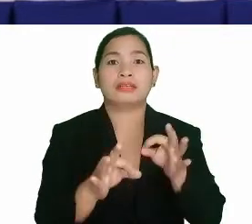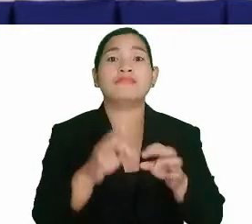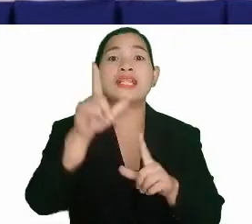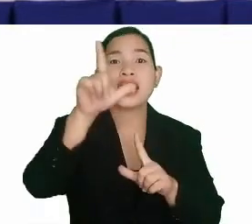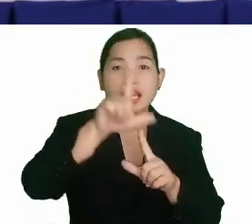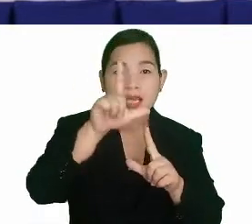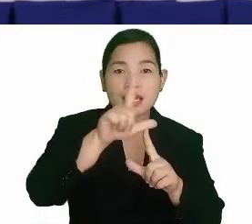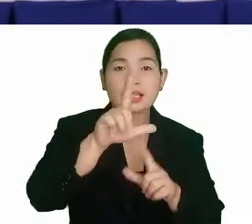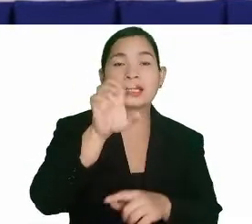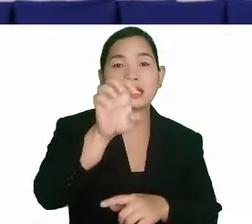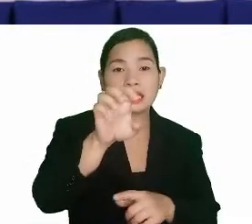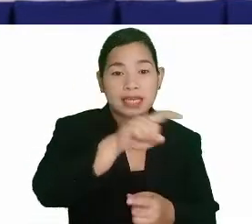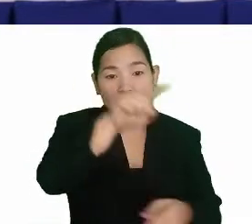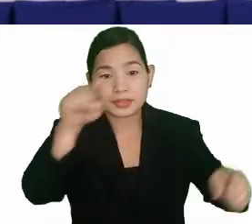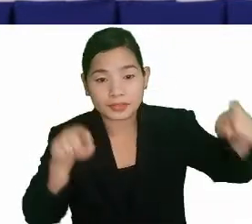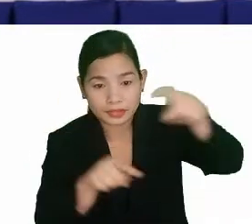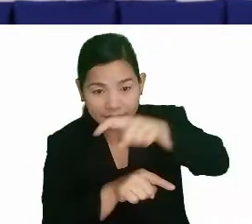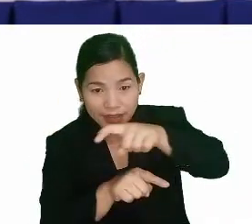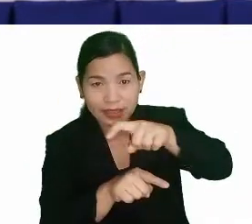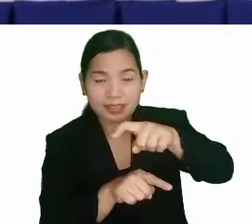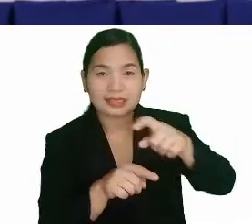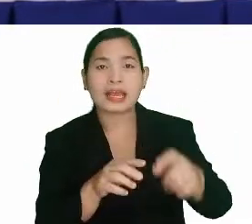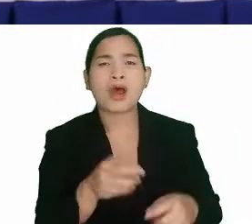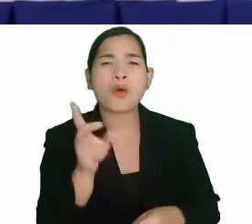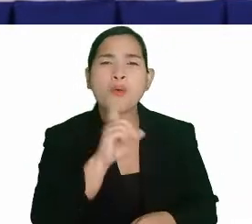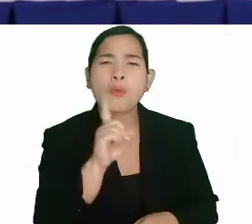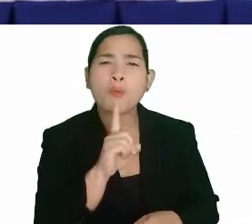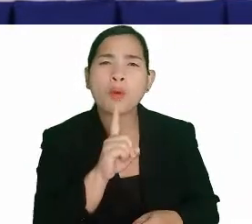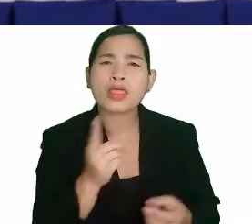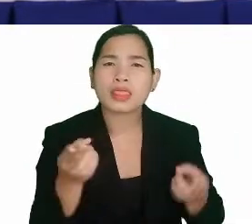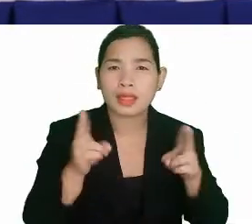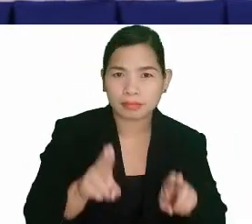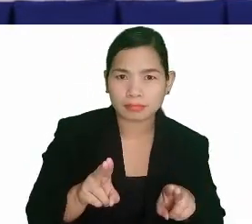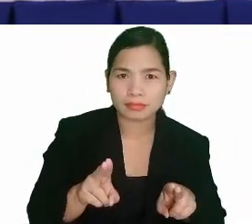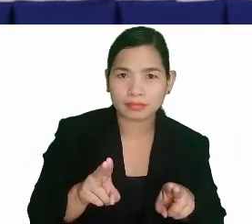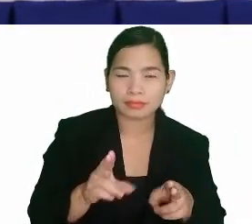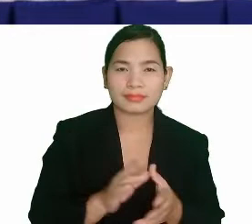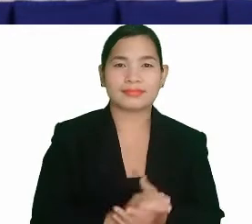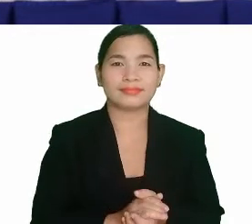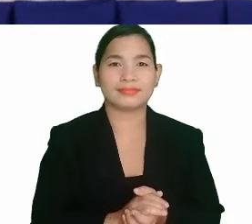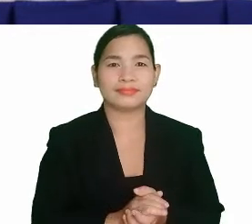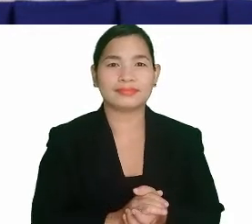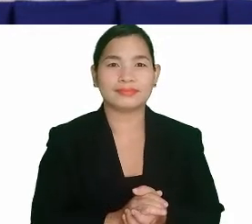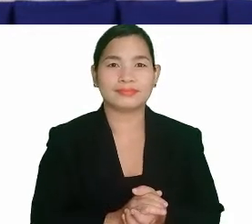it in a microscope, what will it look like?